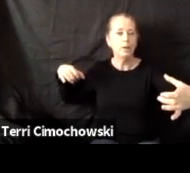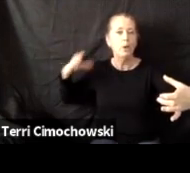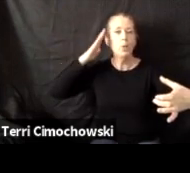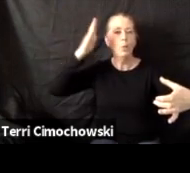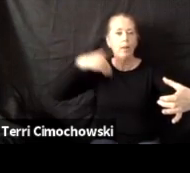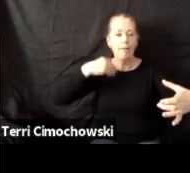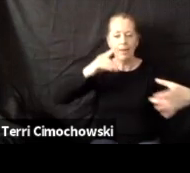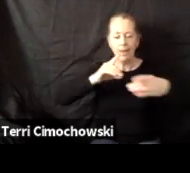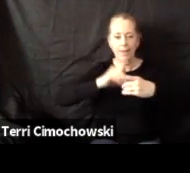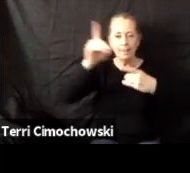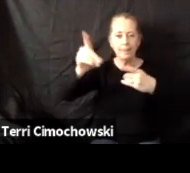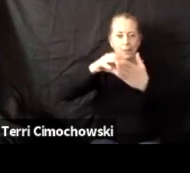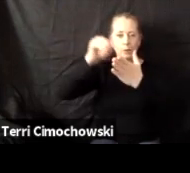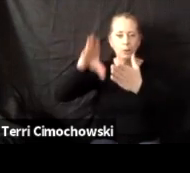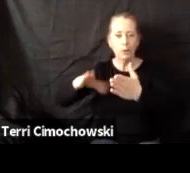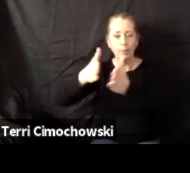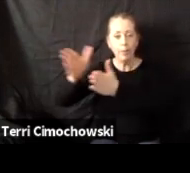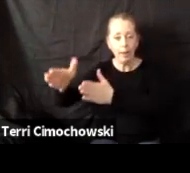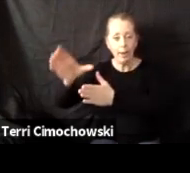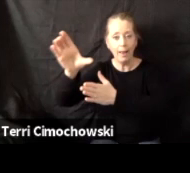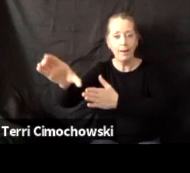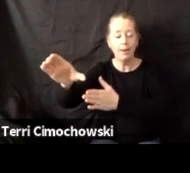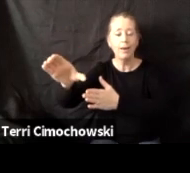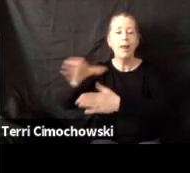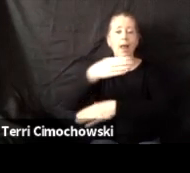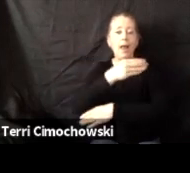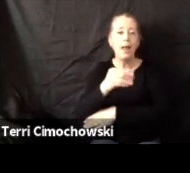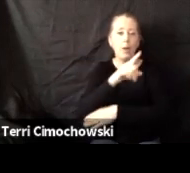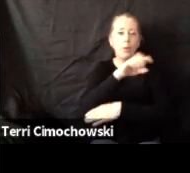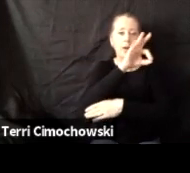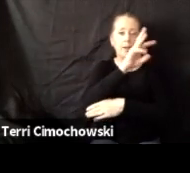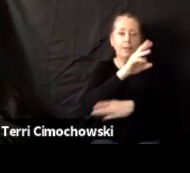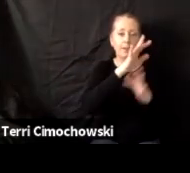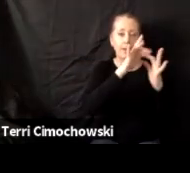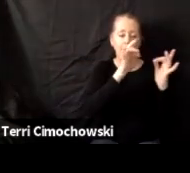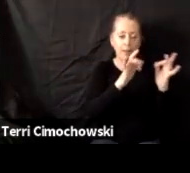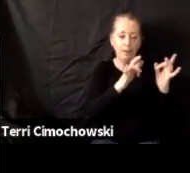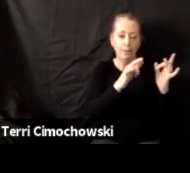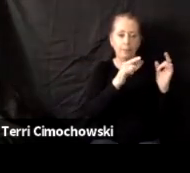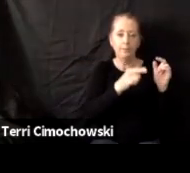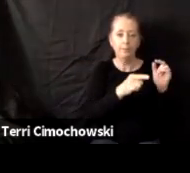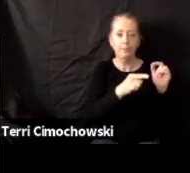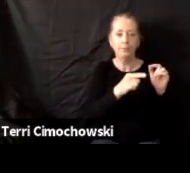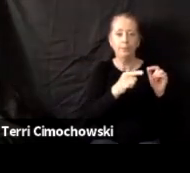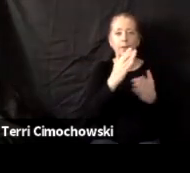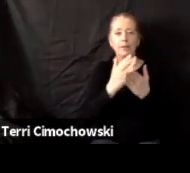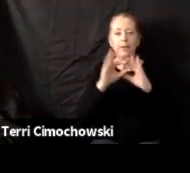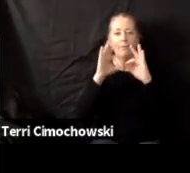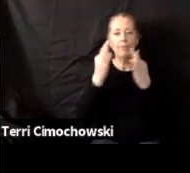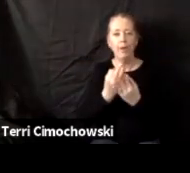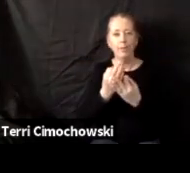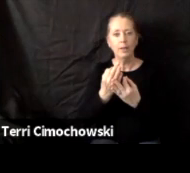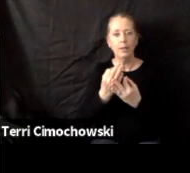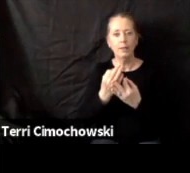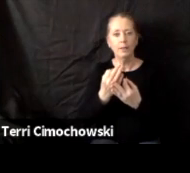distance learning plan in place for students to do it. So some of the families are expressing their concern for